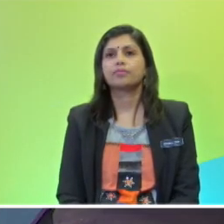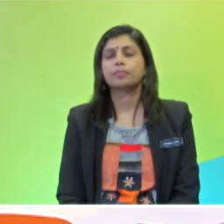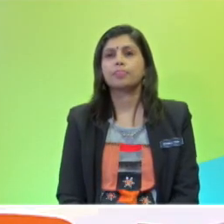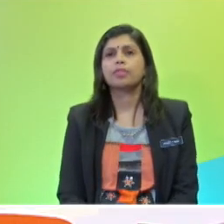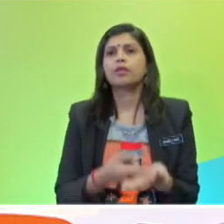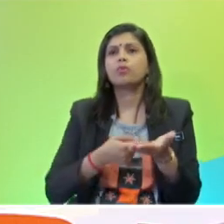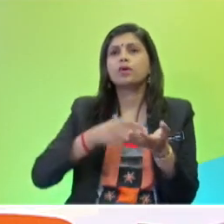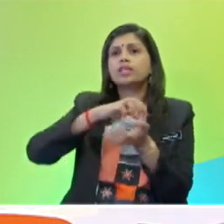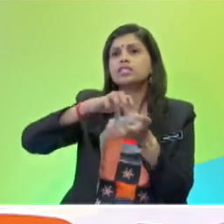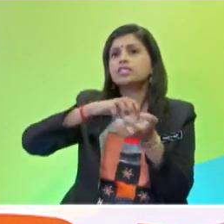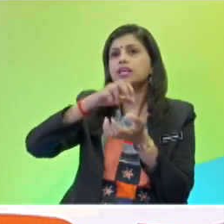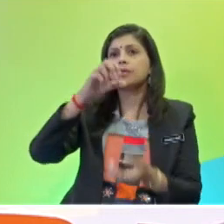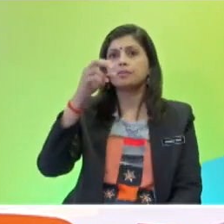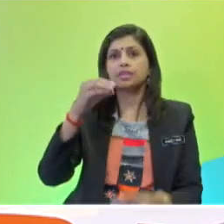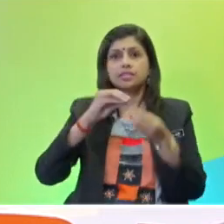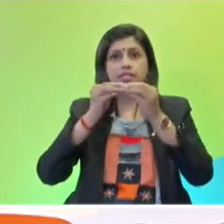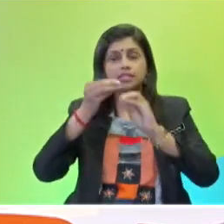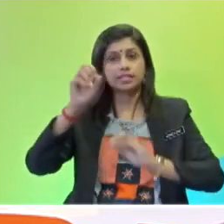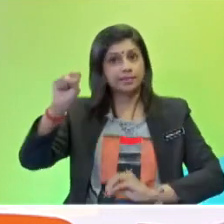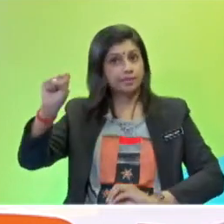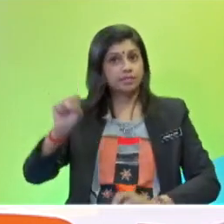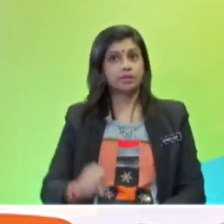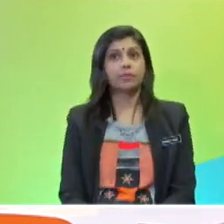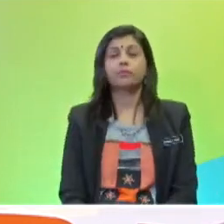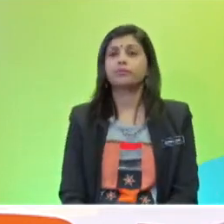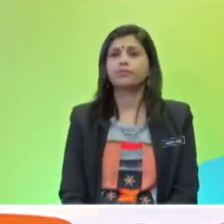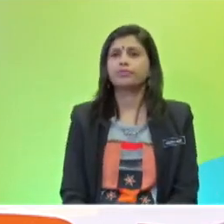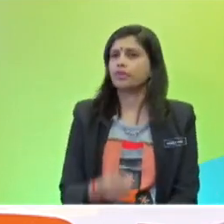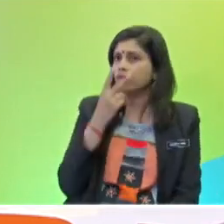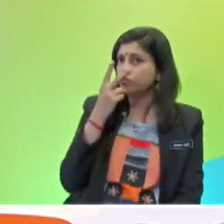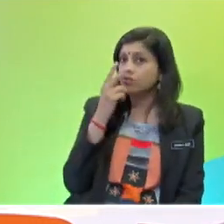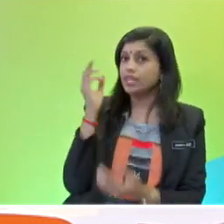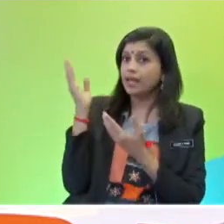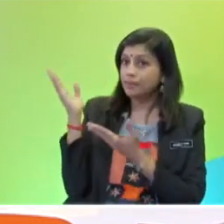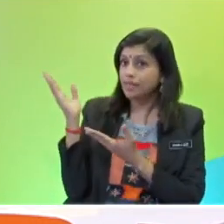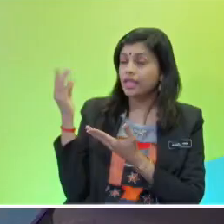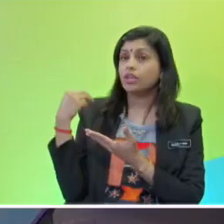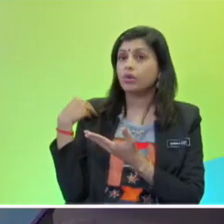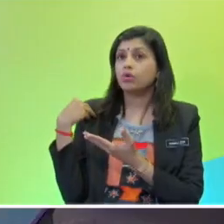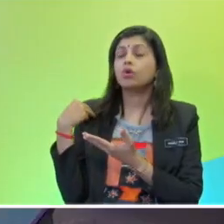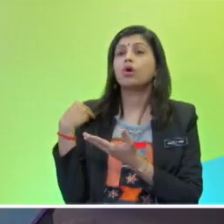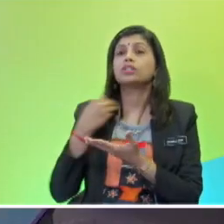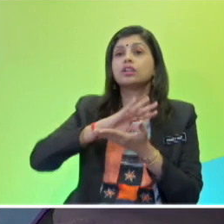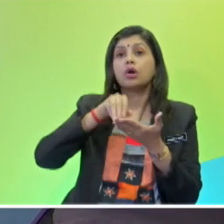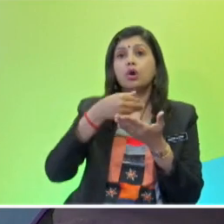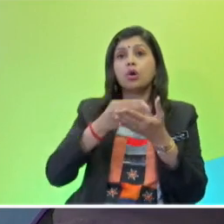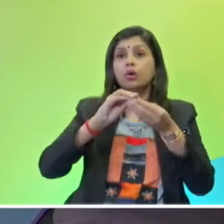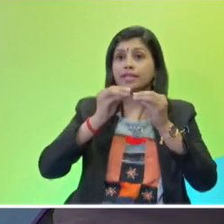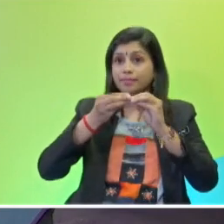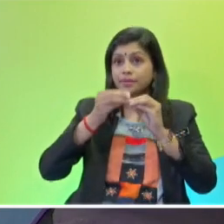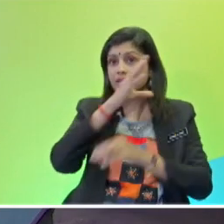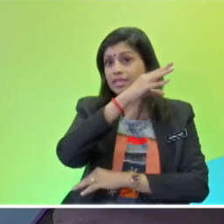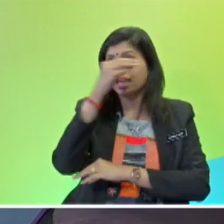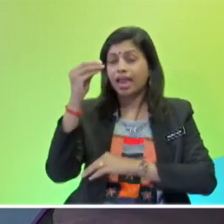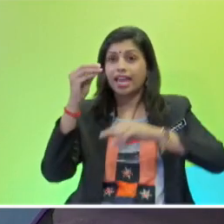like a combination of whole numbers and also fractions. Yes, a combination of a whole number and